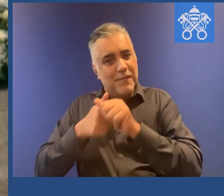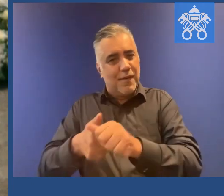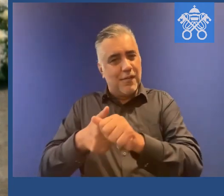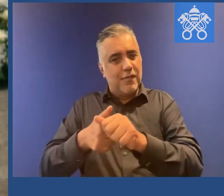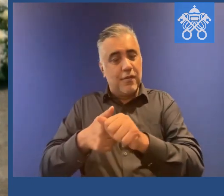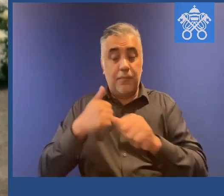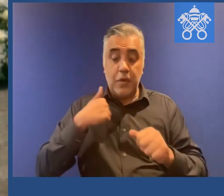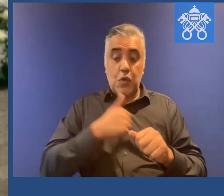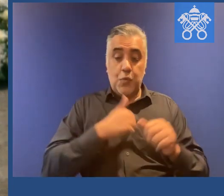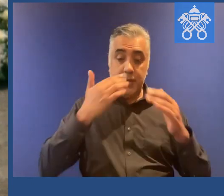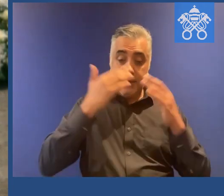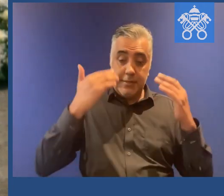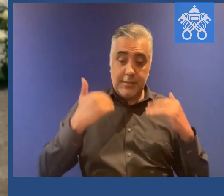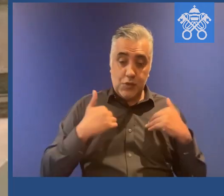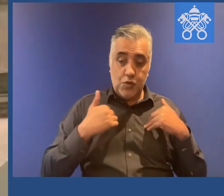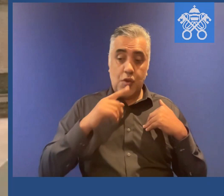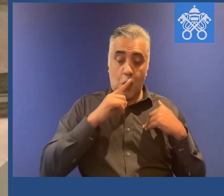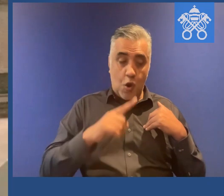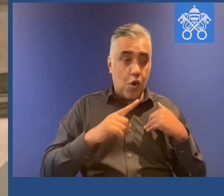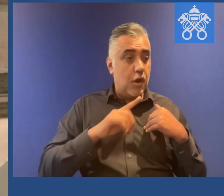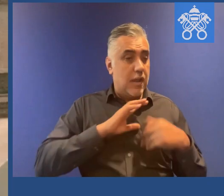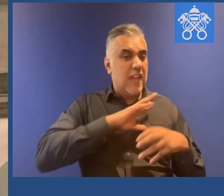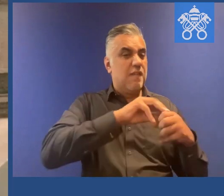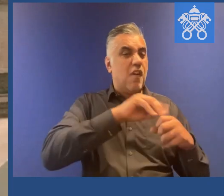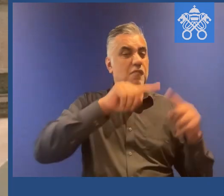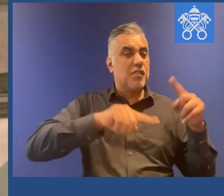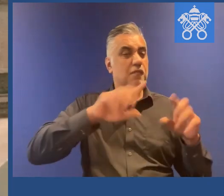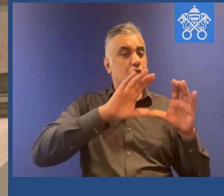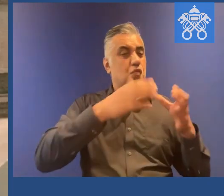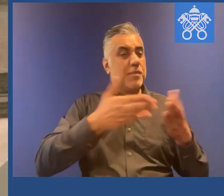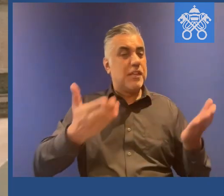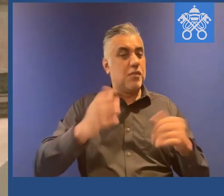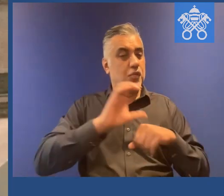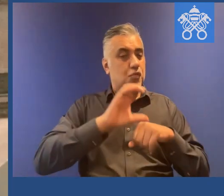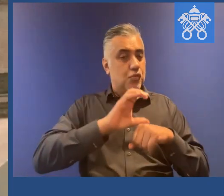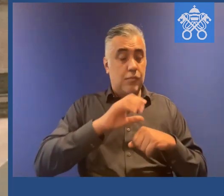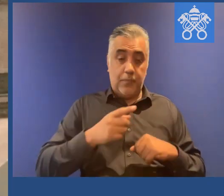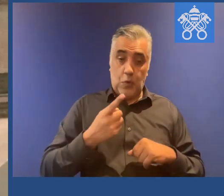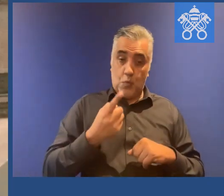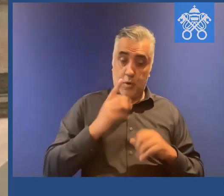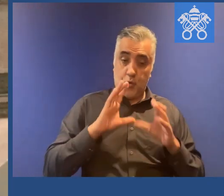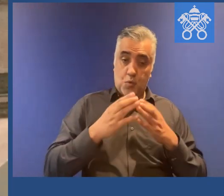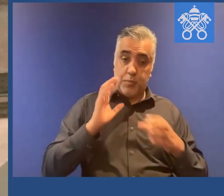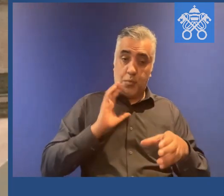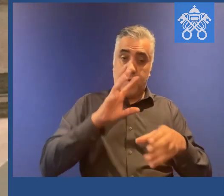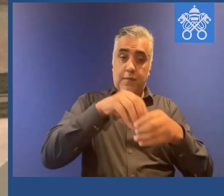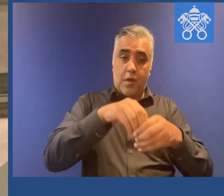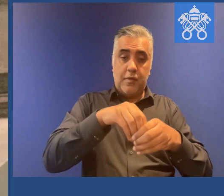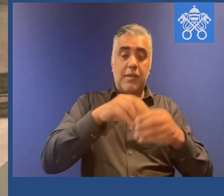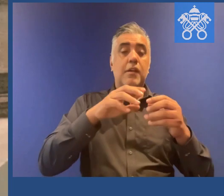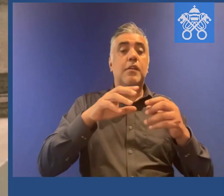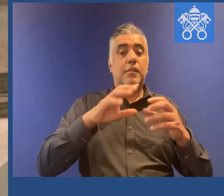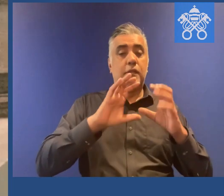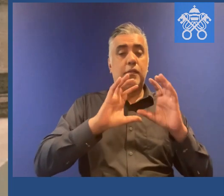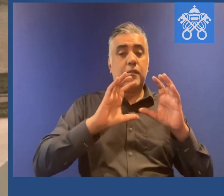We sisters are involved with the different groups in the church, one of them being the Legion